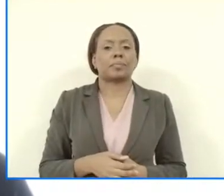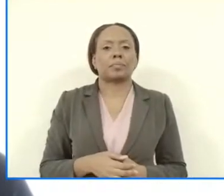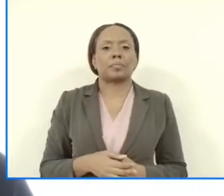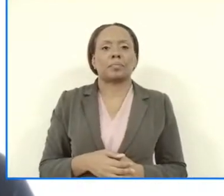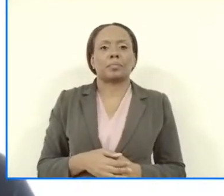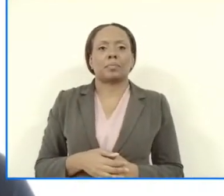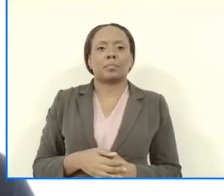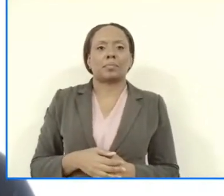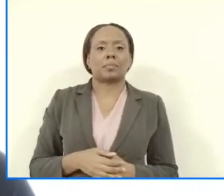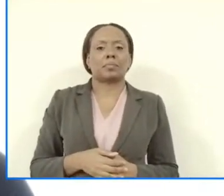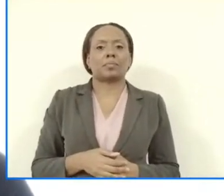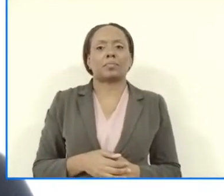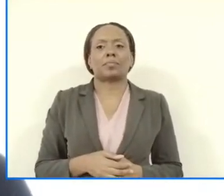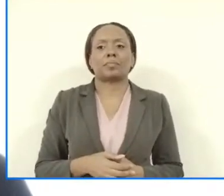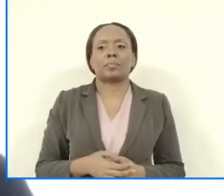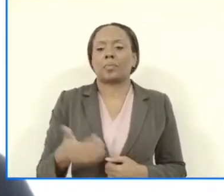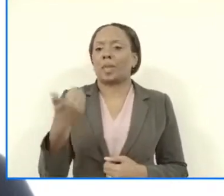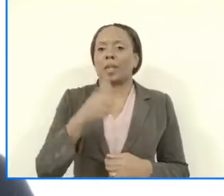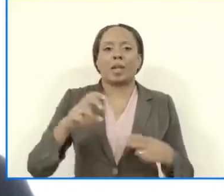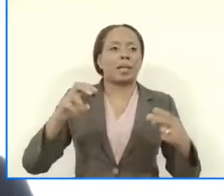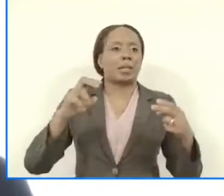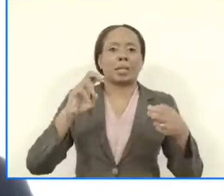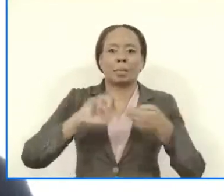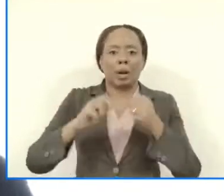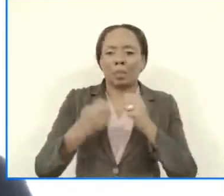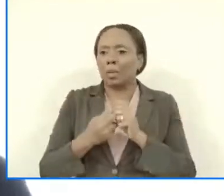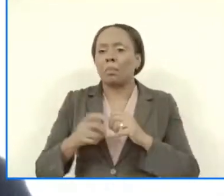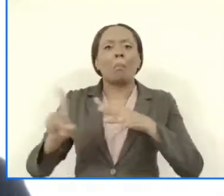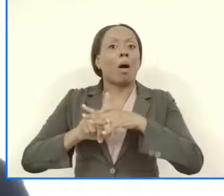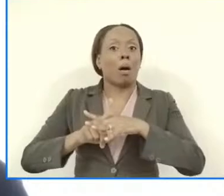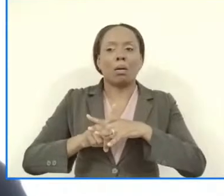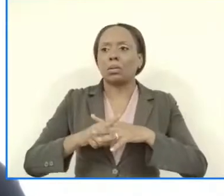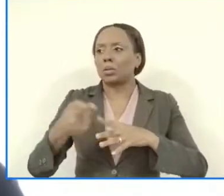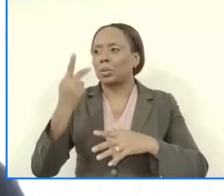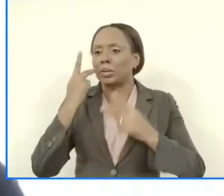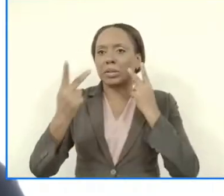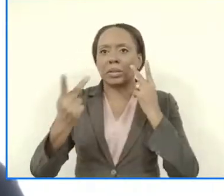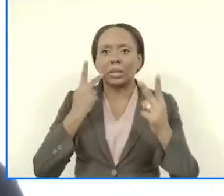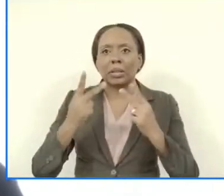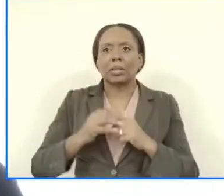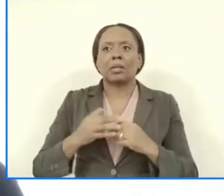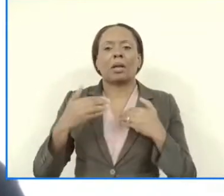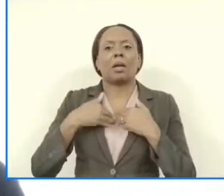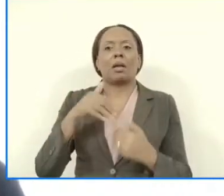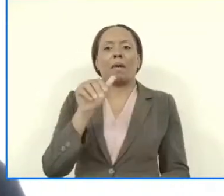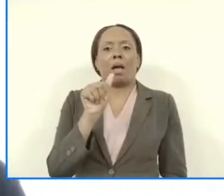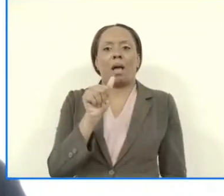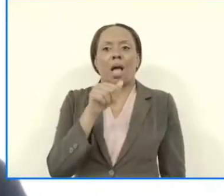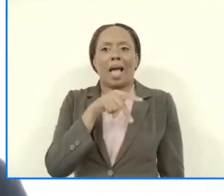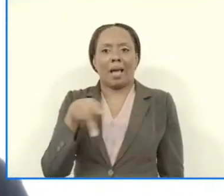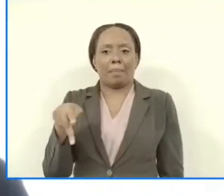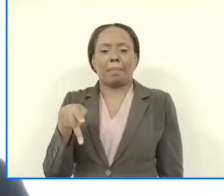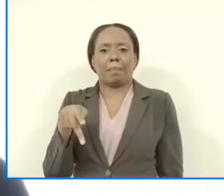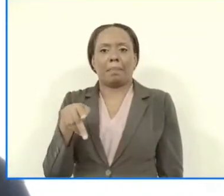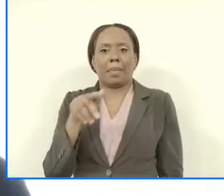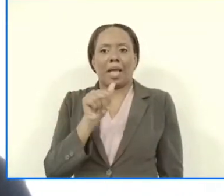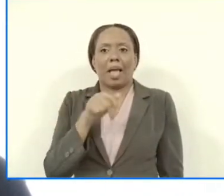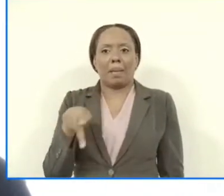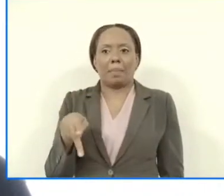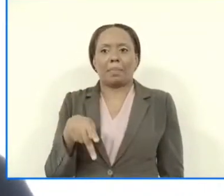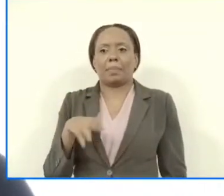report incidents or issues that they're encountering or seeing using the ECI Restore app that we've launched.